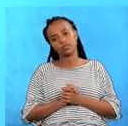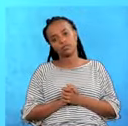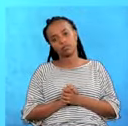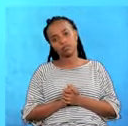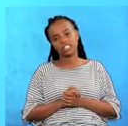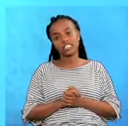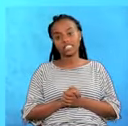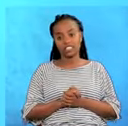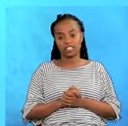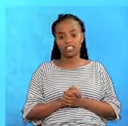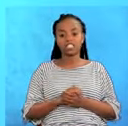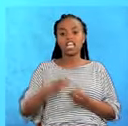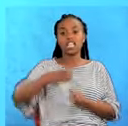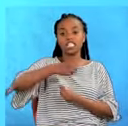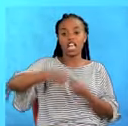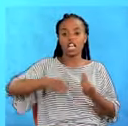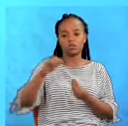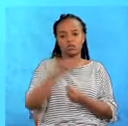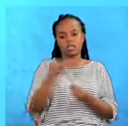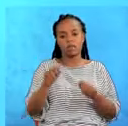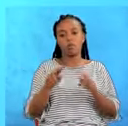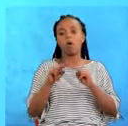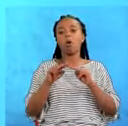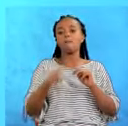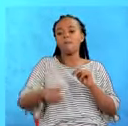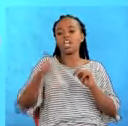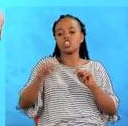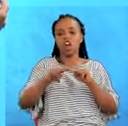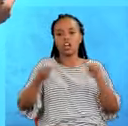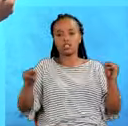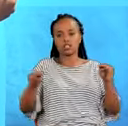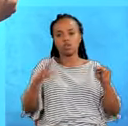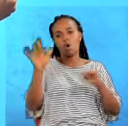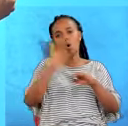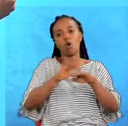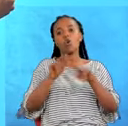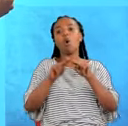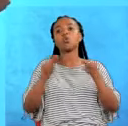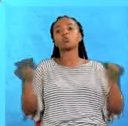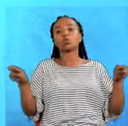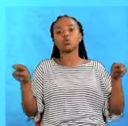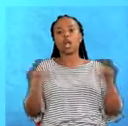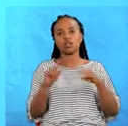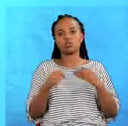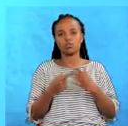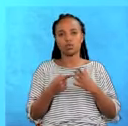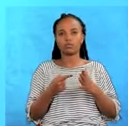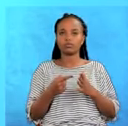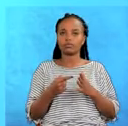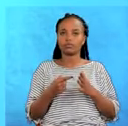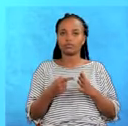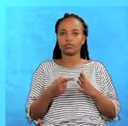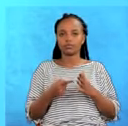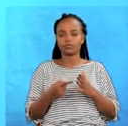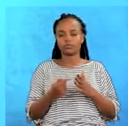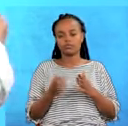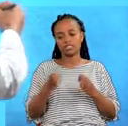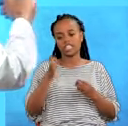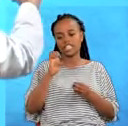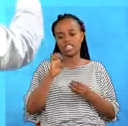the ellipse major axis also on horizontal. So you have the ellipse this form.